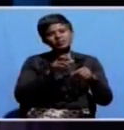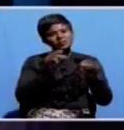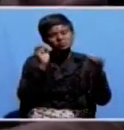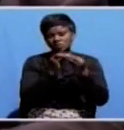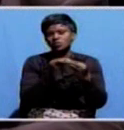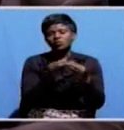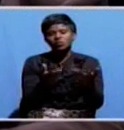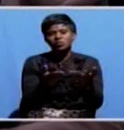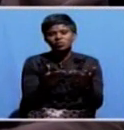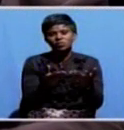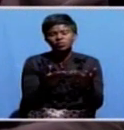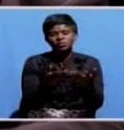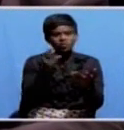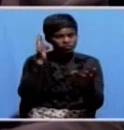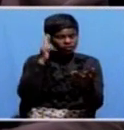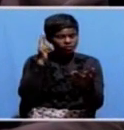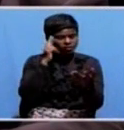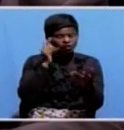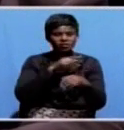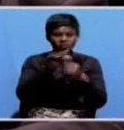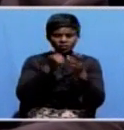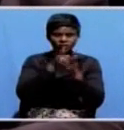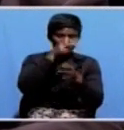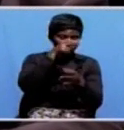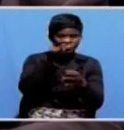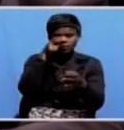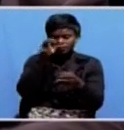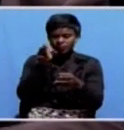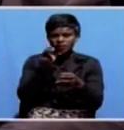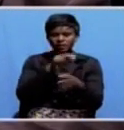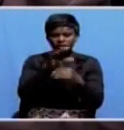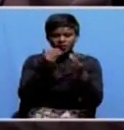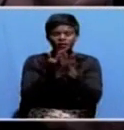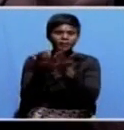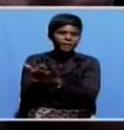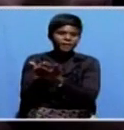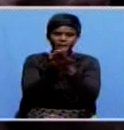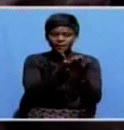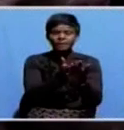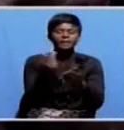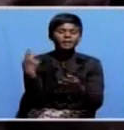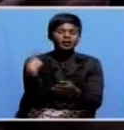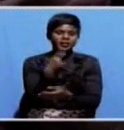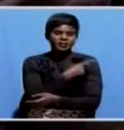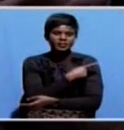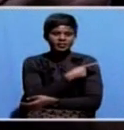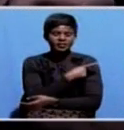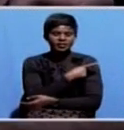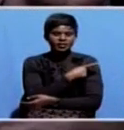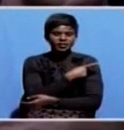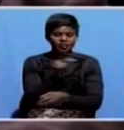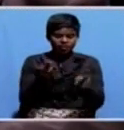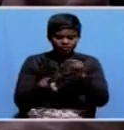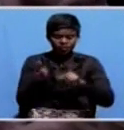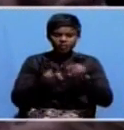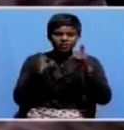Well, remember, those charges of corruption were taken to Parliament, and people